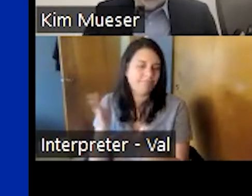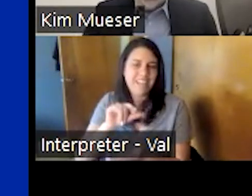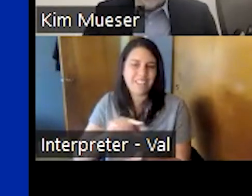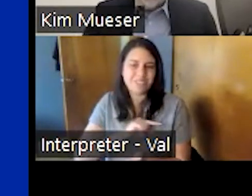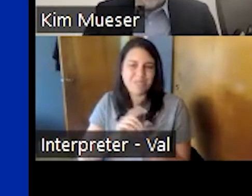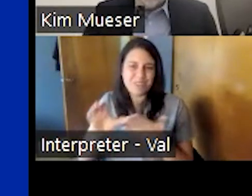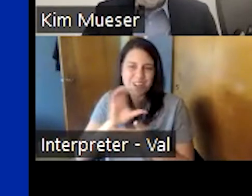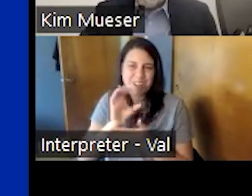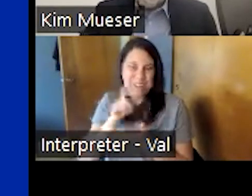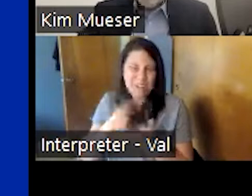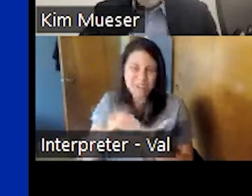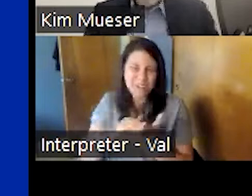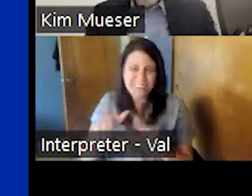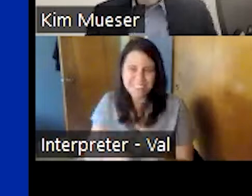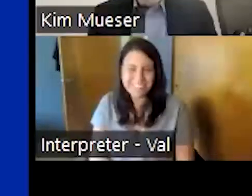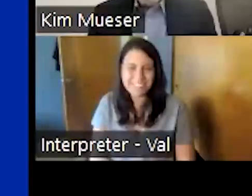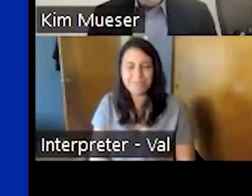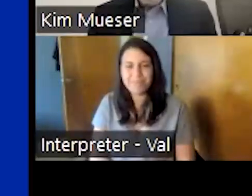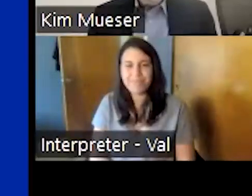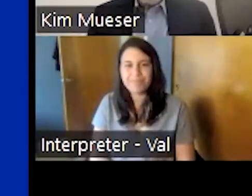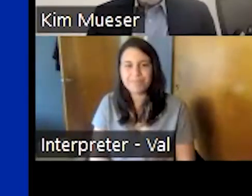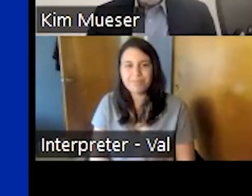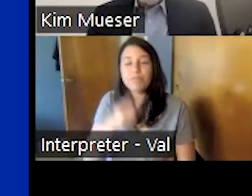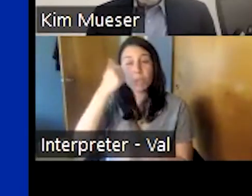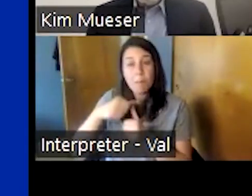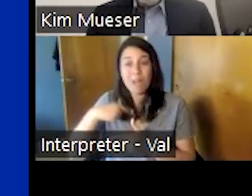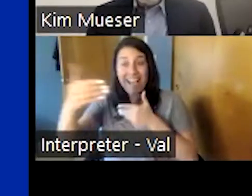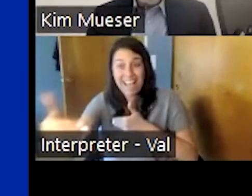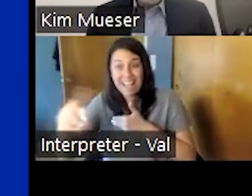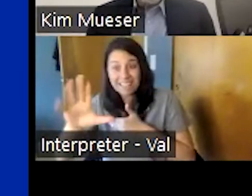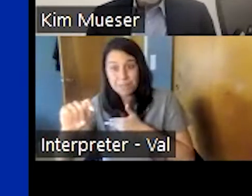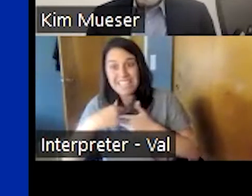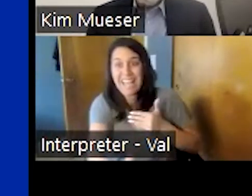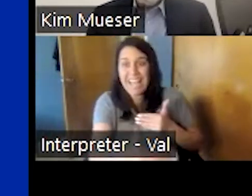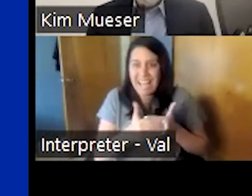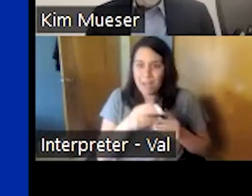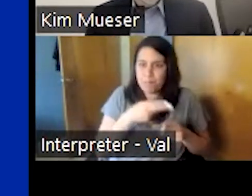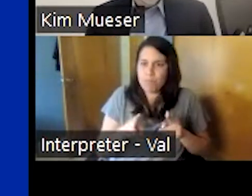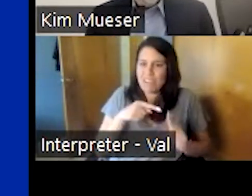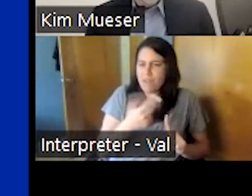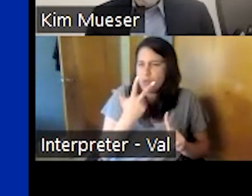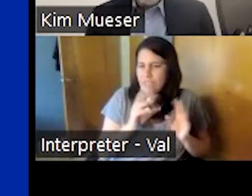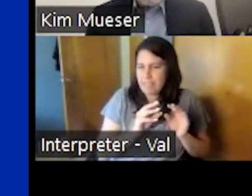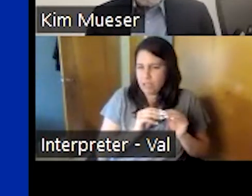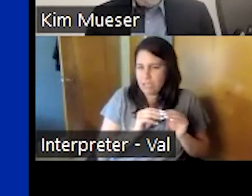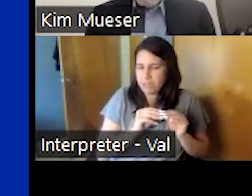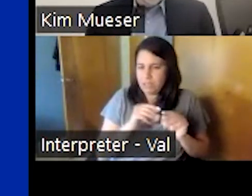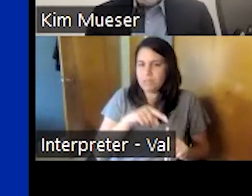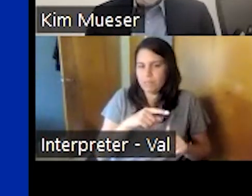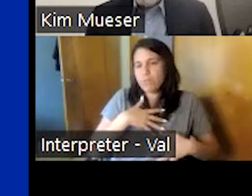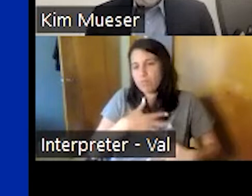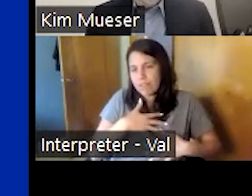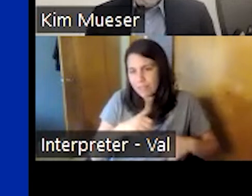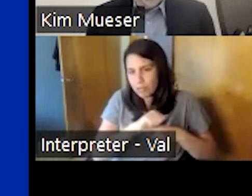don't need to review them again. And the brief intervention, as I mentioned, was just 3 sessions, including breathing